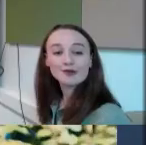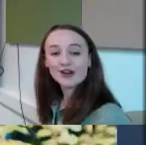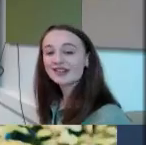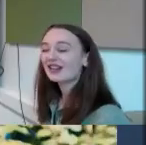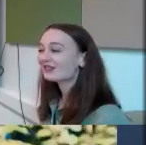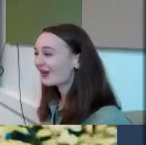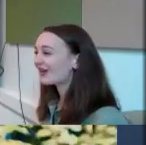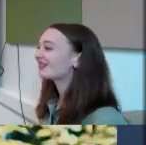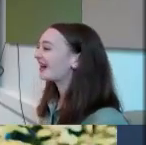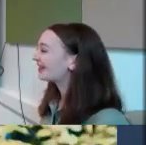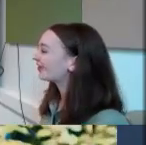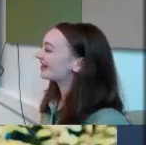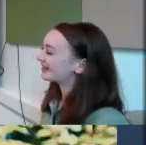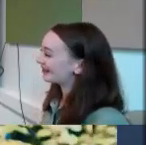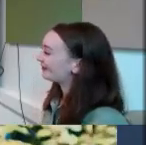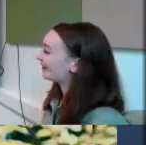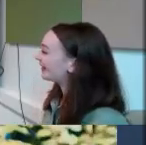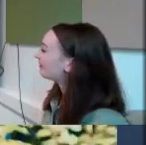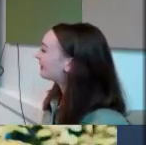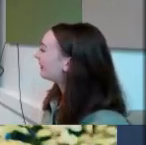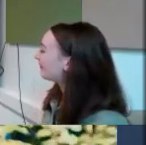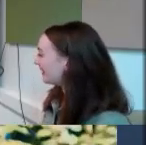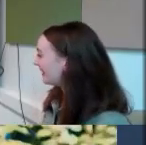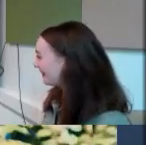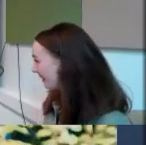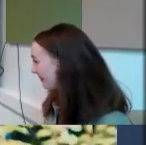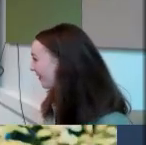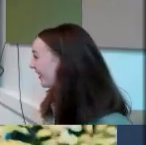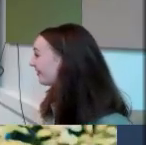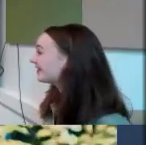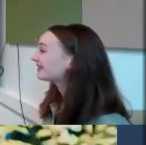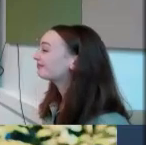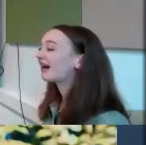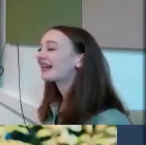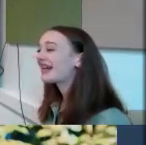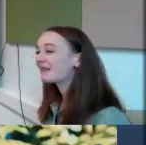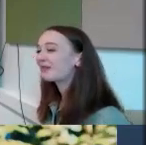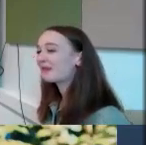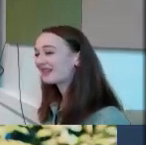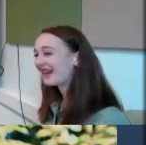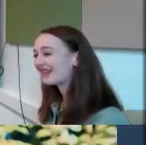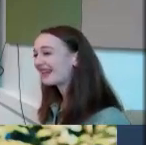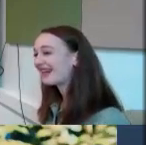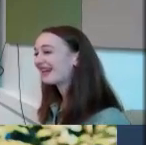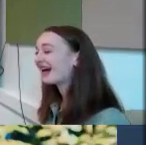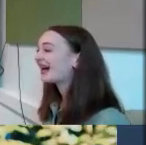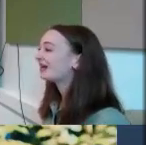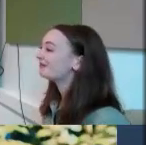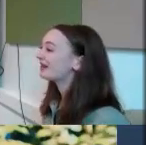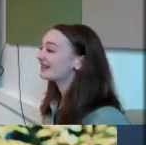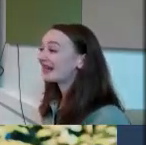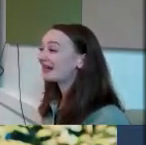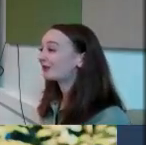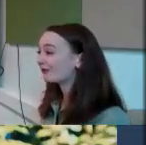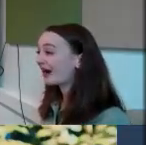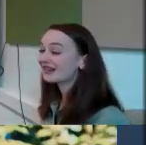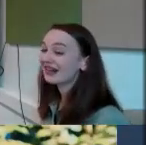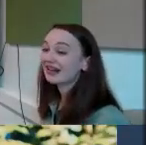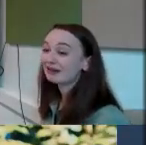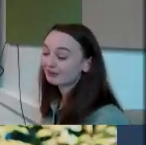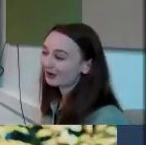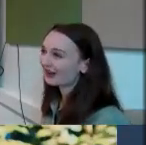So first things first, I thought I'd tell you a little bit about me and my background. My name is Pippa Stacey. I'm a